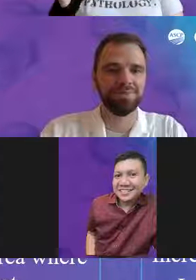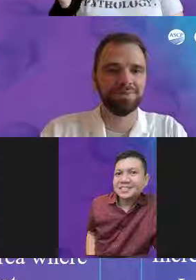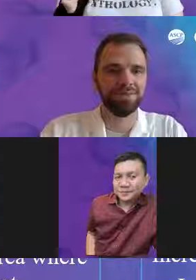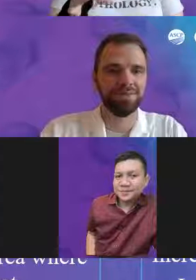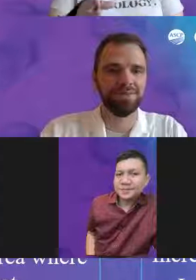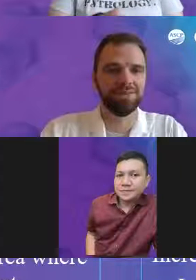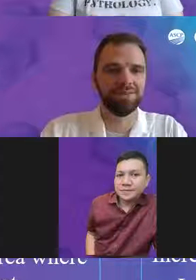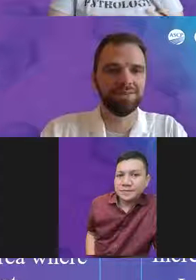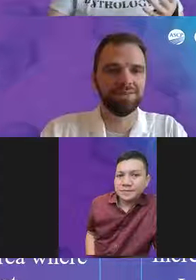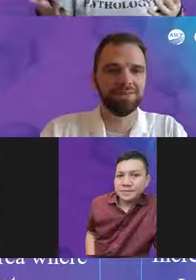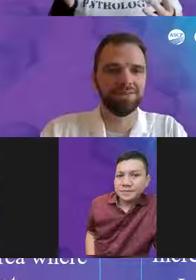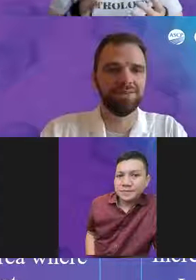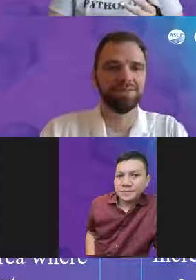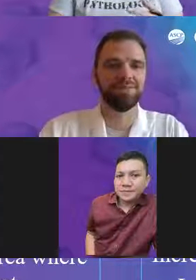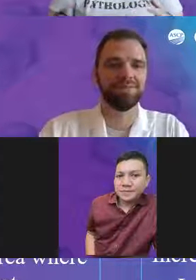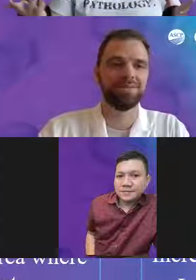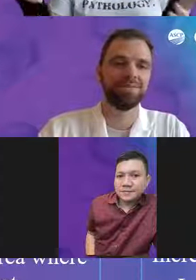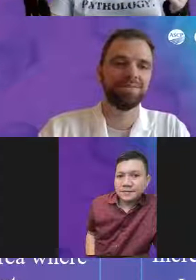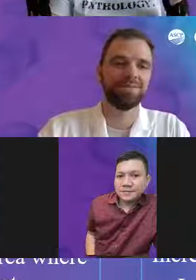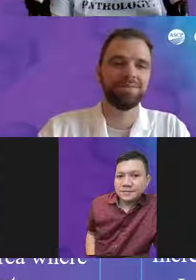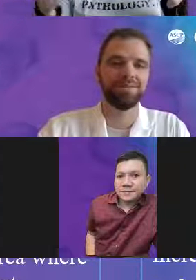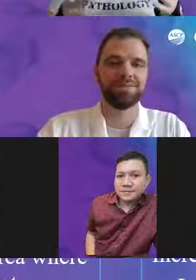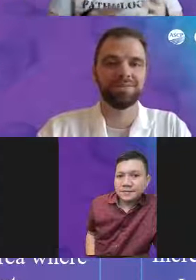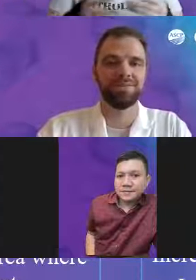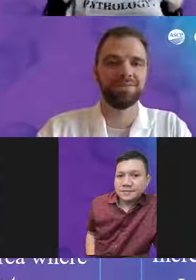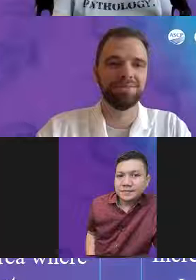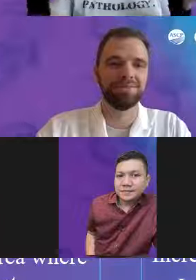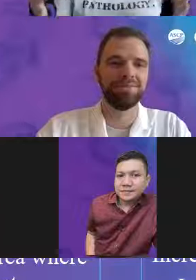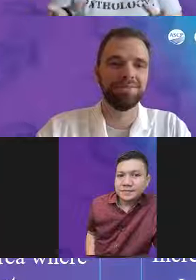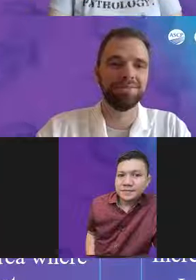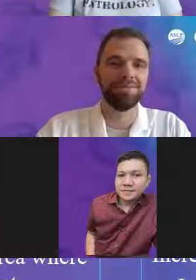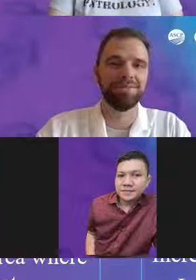counting. So if it's like white blood cells or